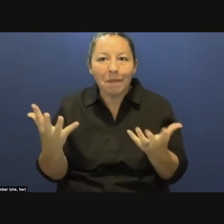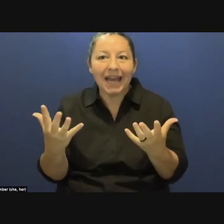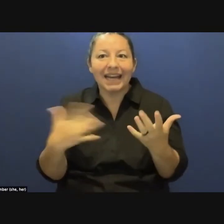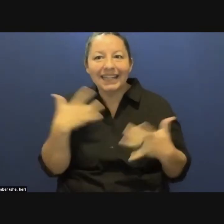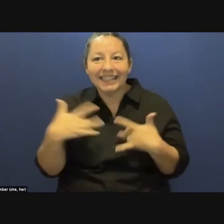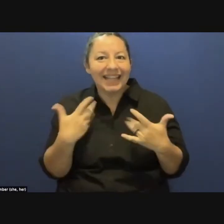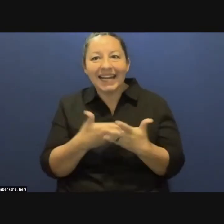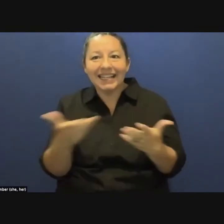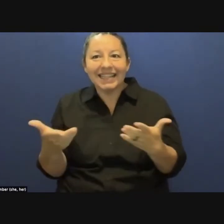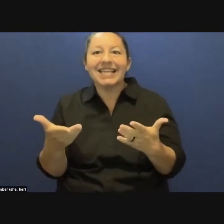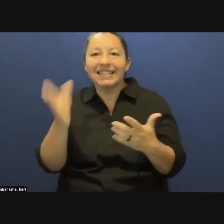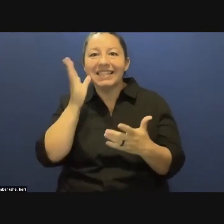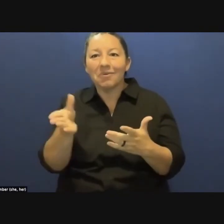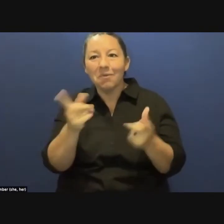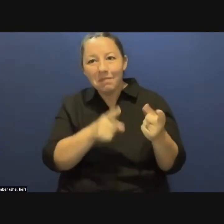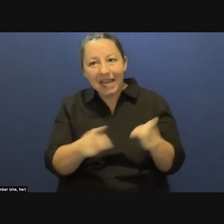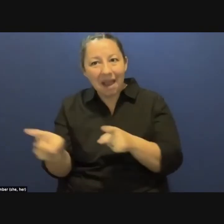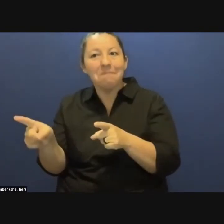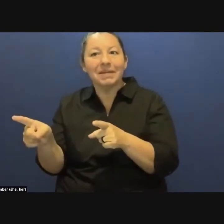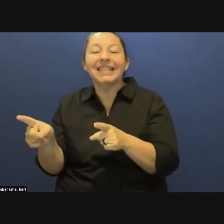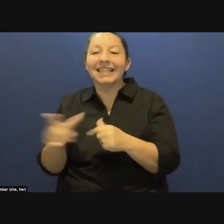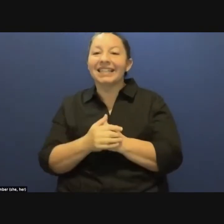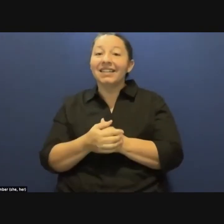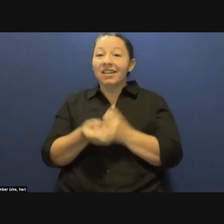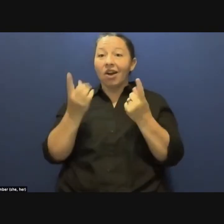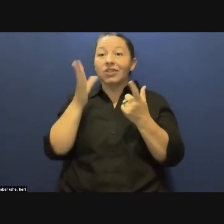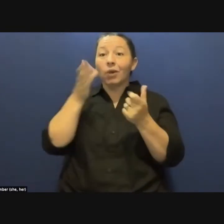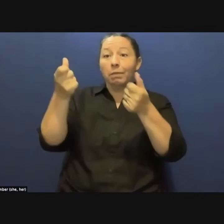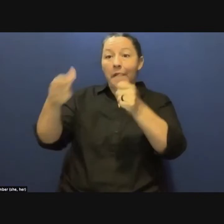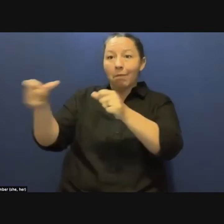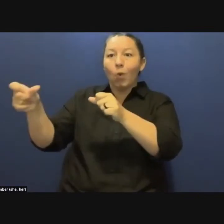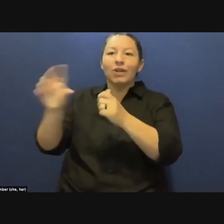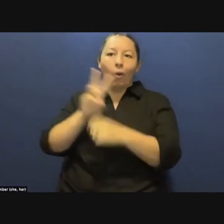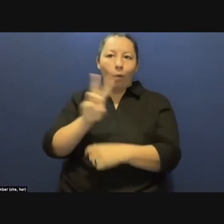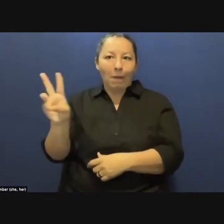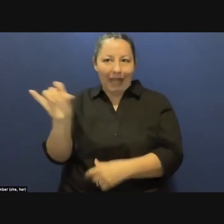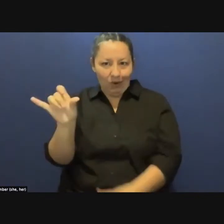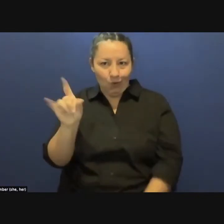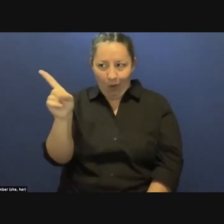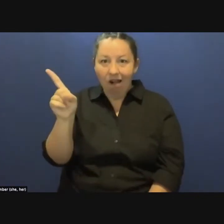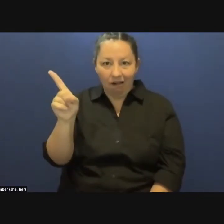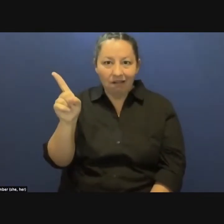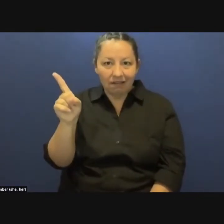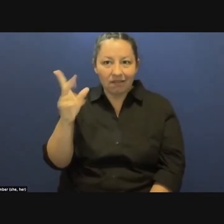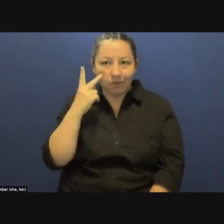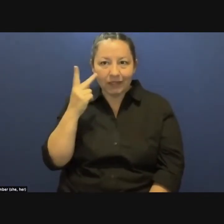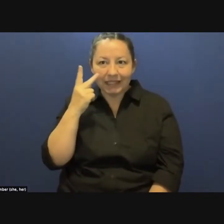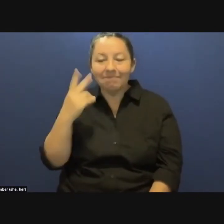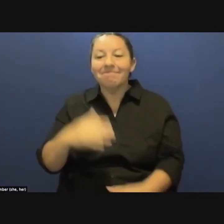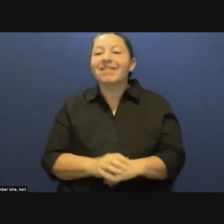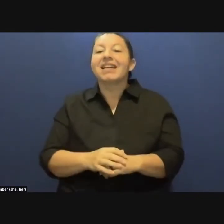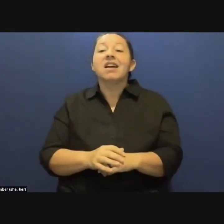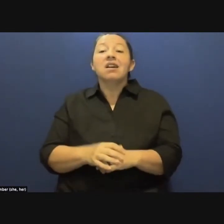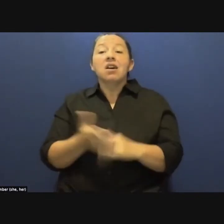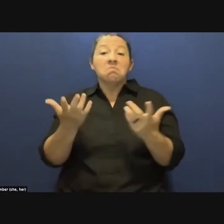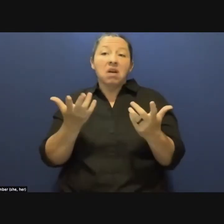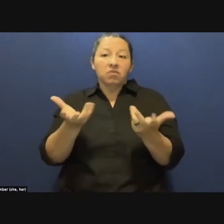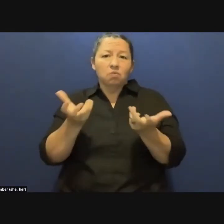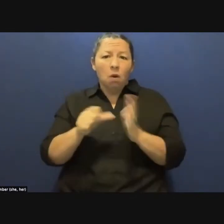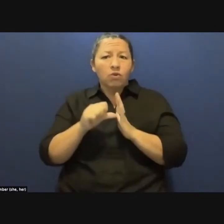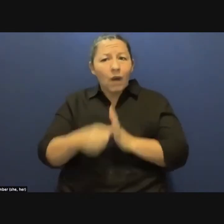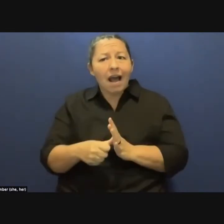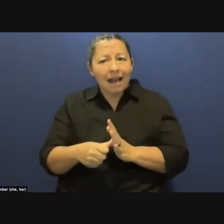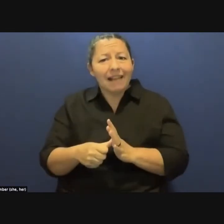that are going to be happening. And those are going to be posted on the website as well. But just to highlight a couple